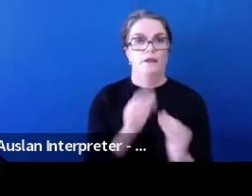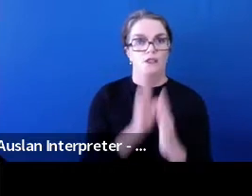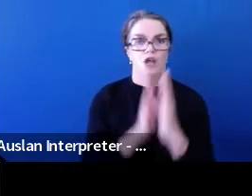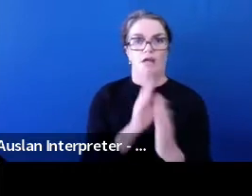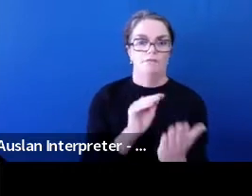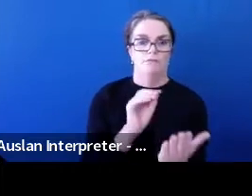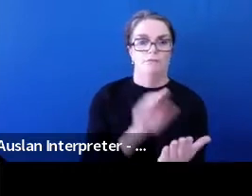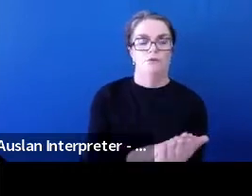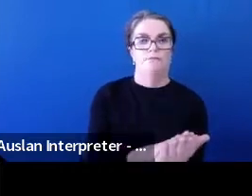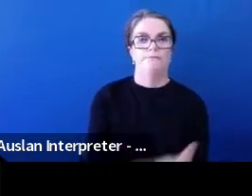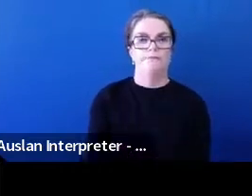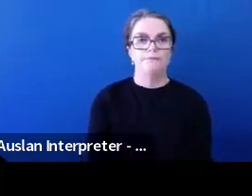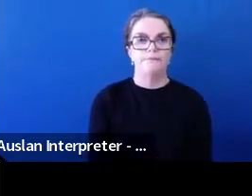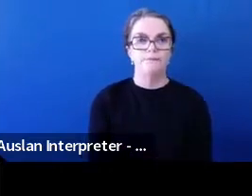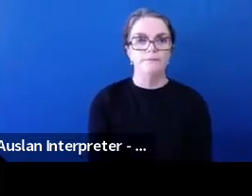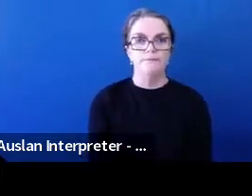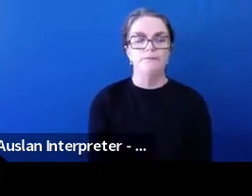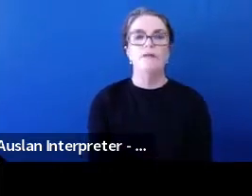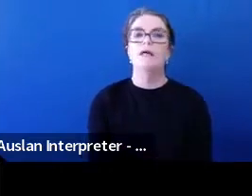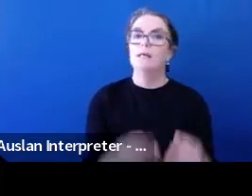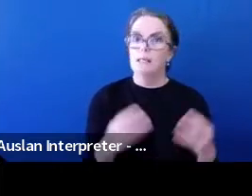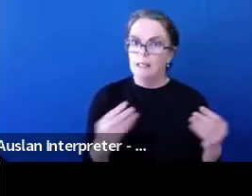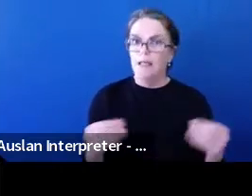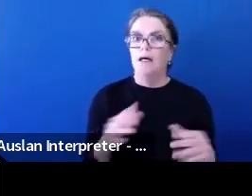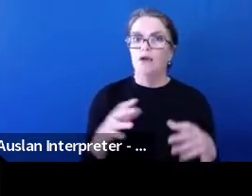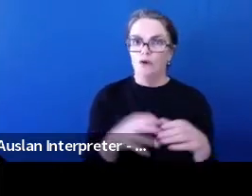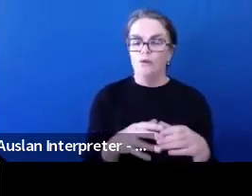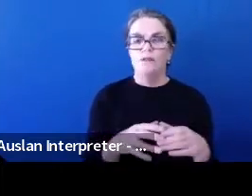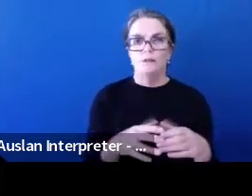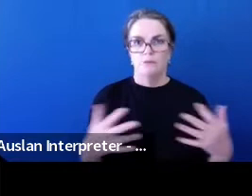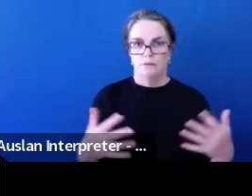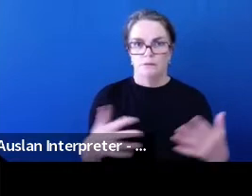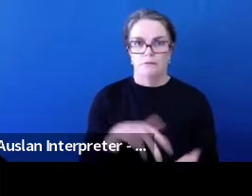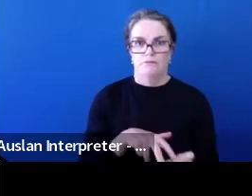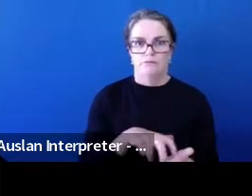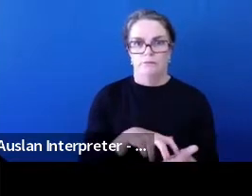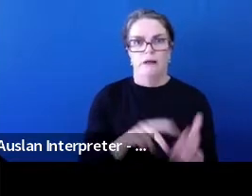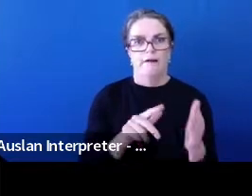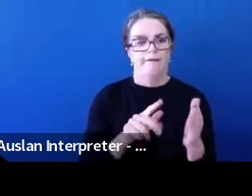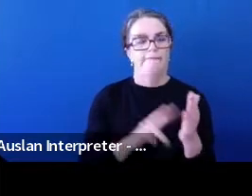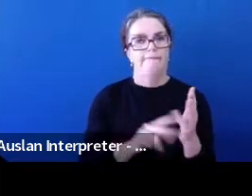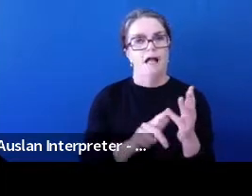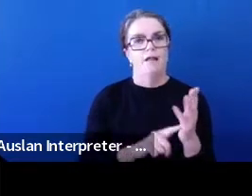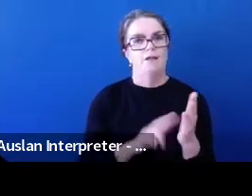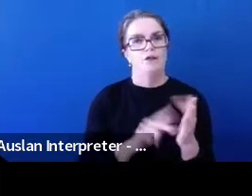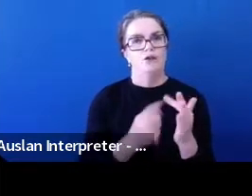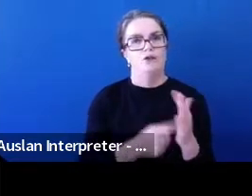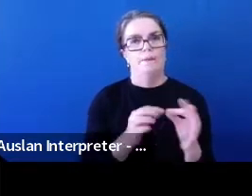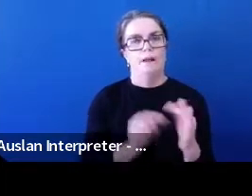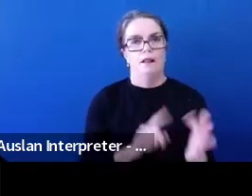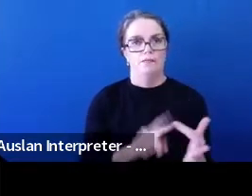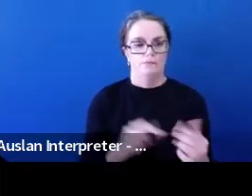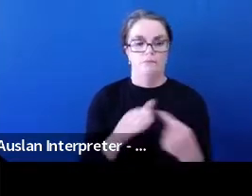Consultations identified groups as particularly vulnerable. And let me mention some of the key groups. Women.